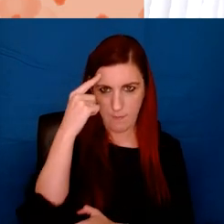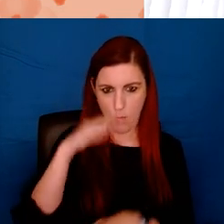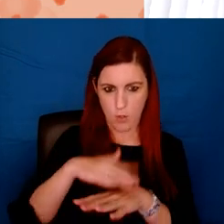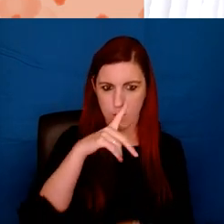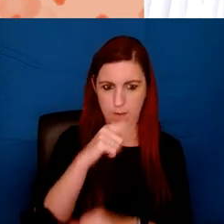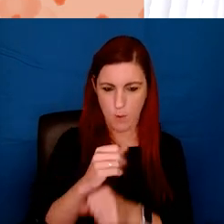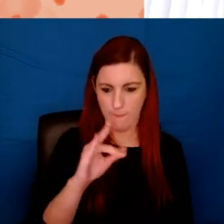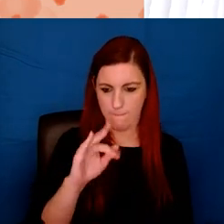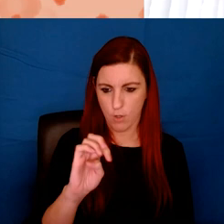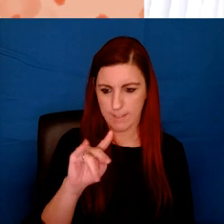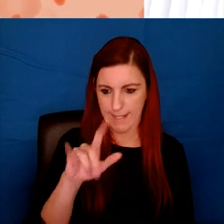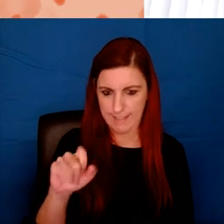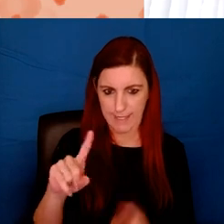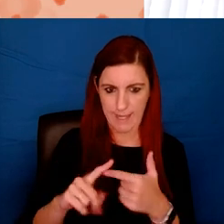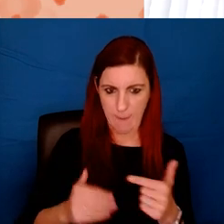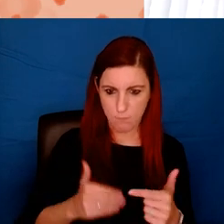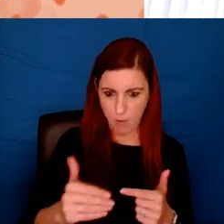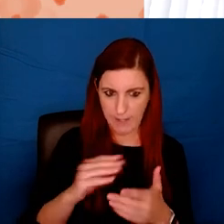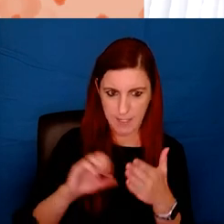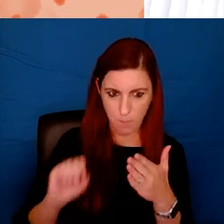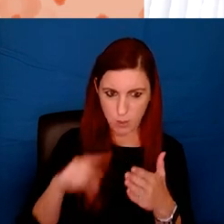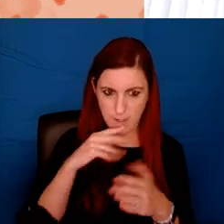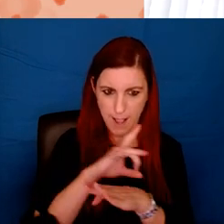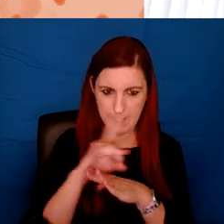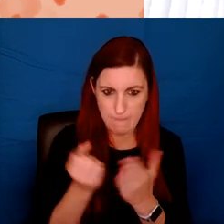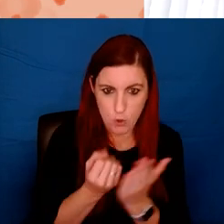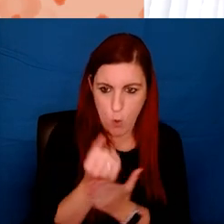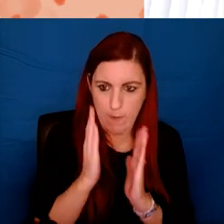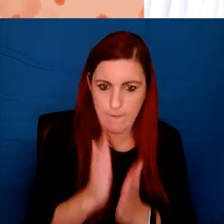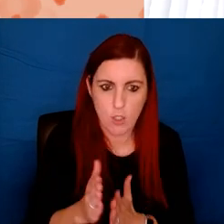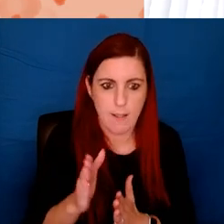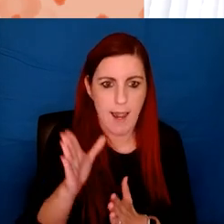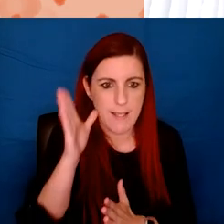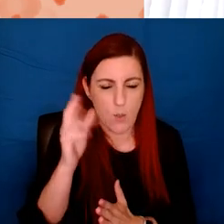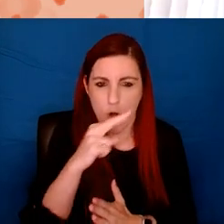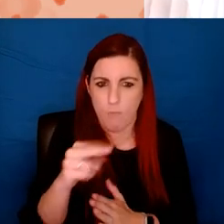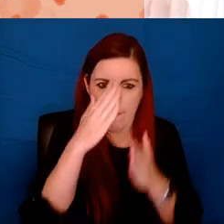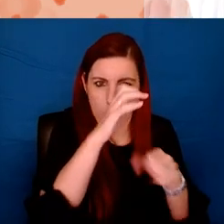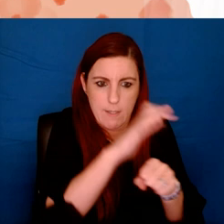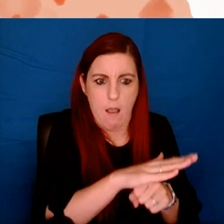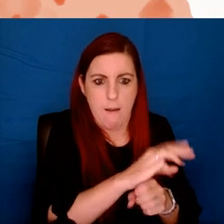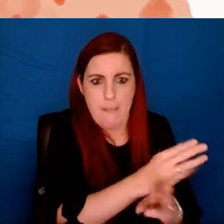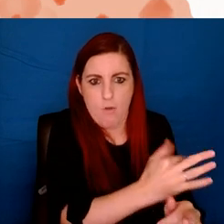the fertility, the pregnancy, and the abortion kind of stories and the work that we've done rather than the parenting.